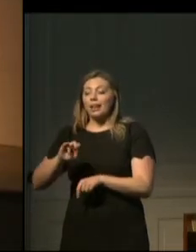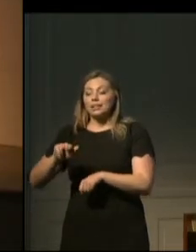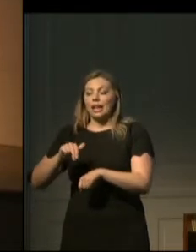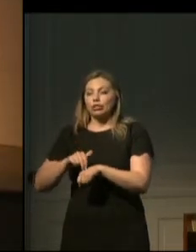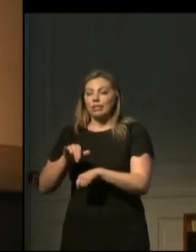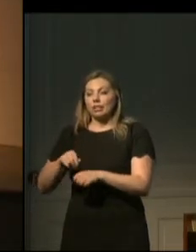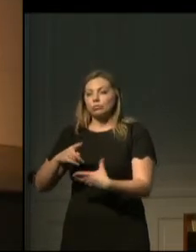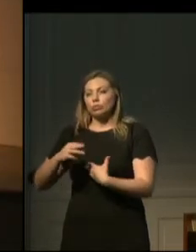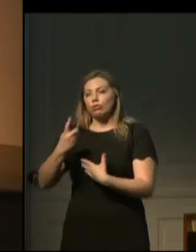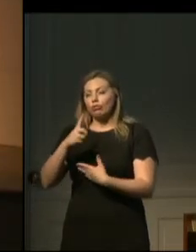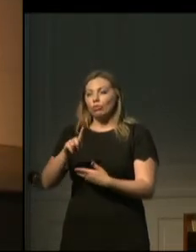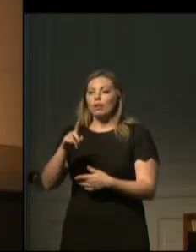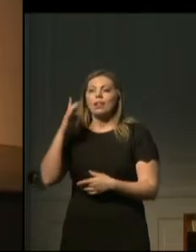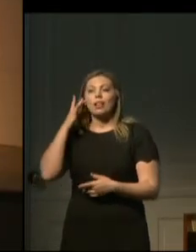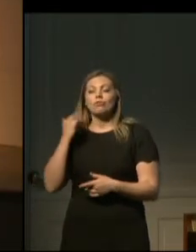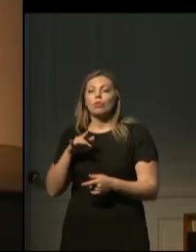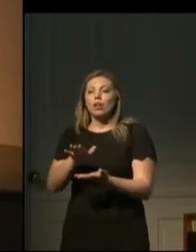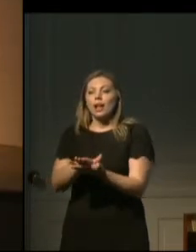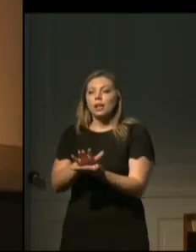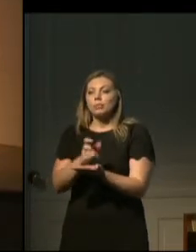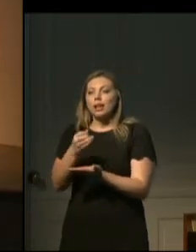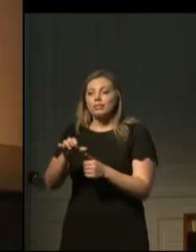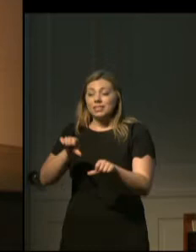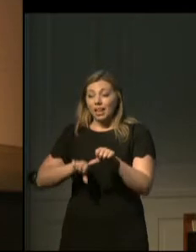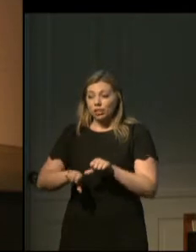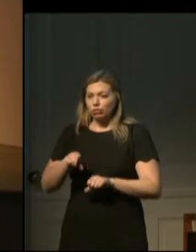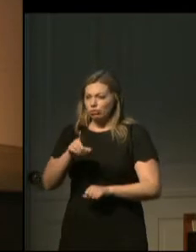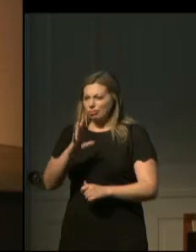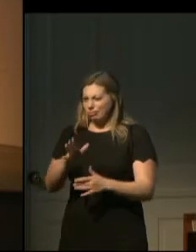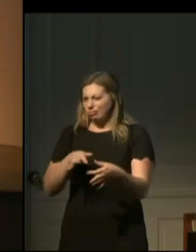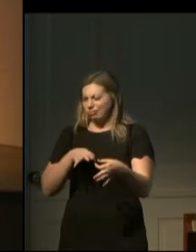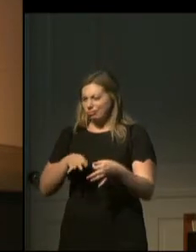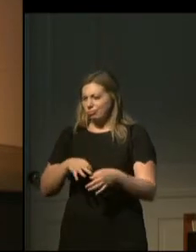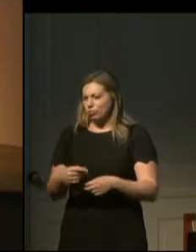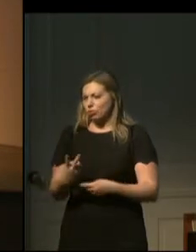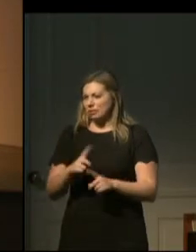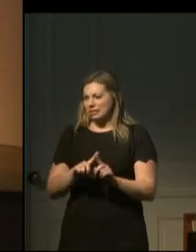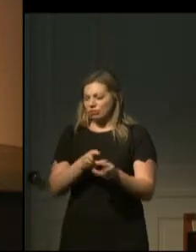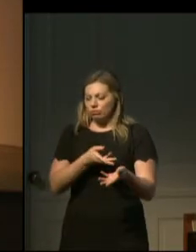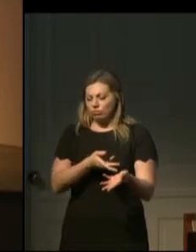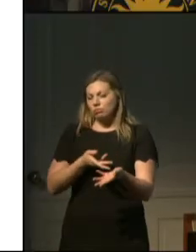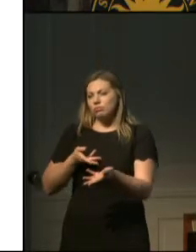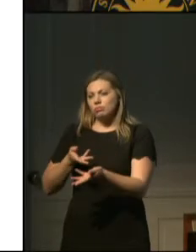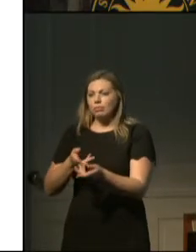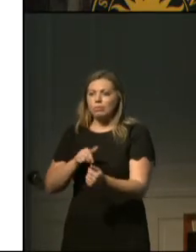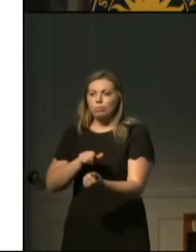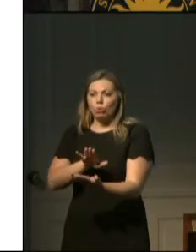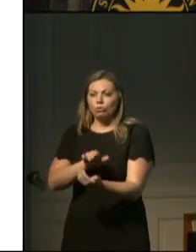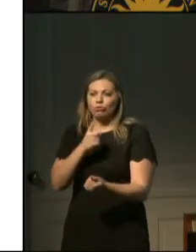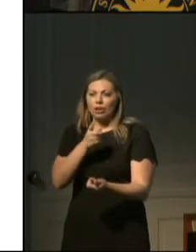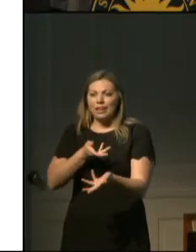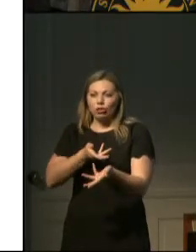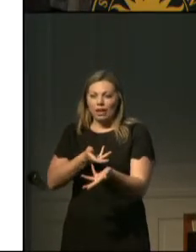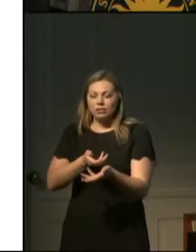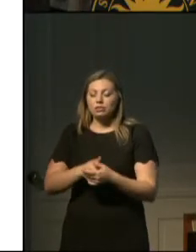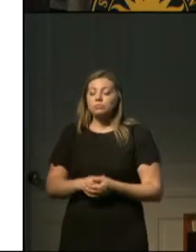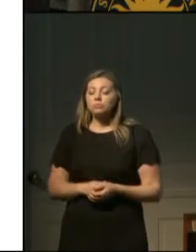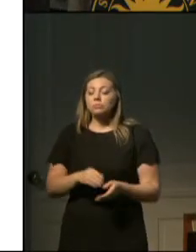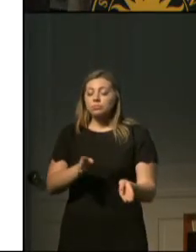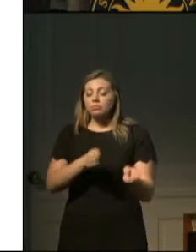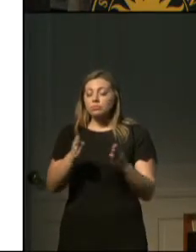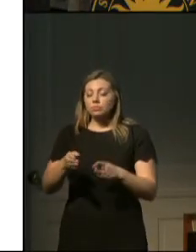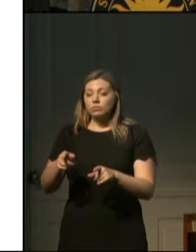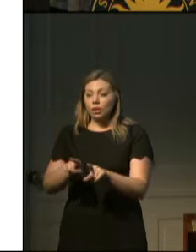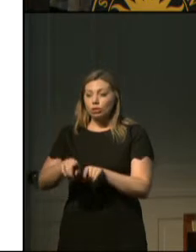the California Academy of Sciences. And she's going to talk about these two different ways of interacting. I'd also like to